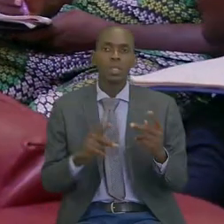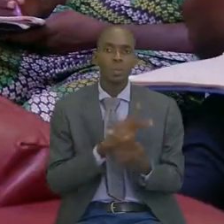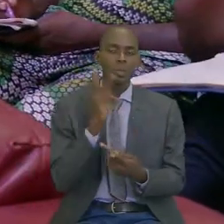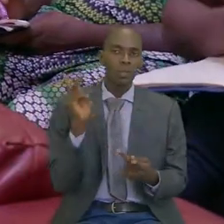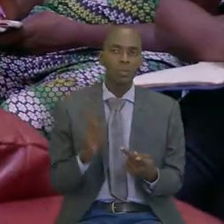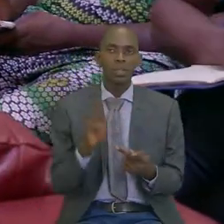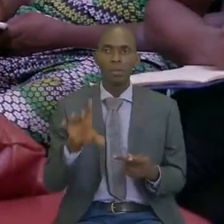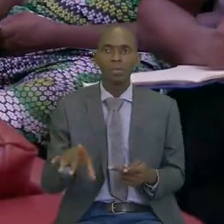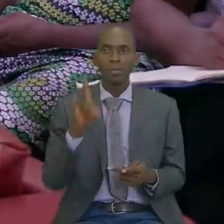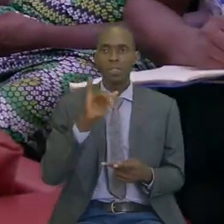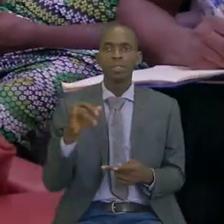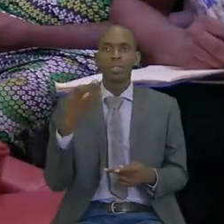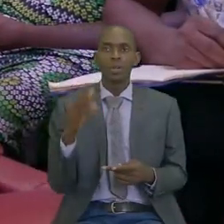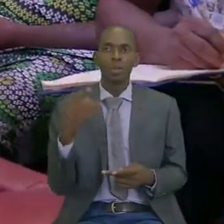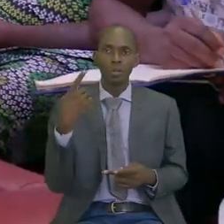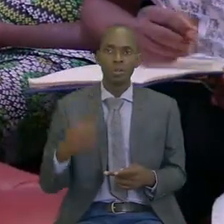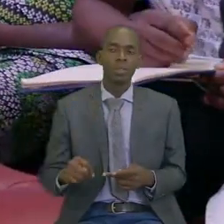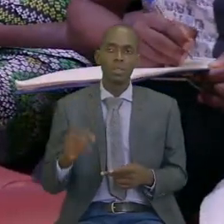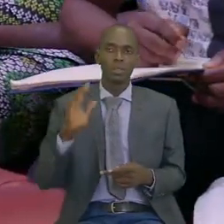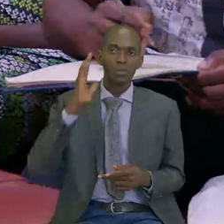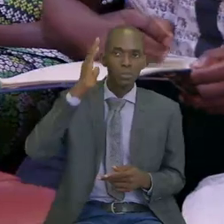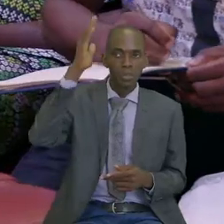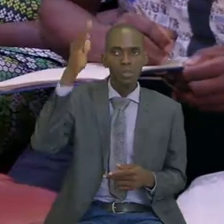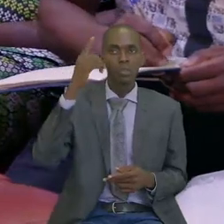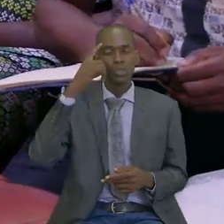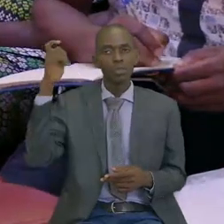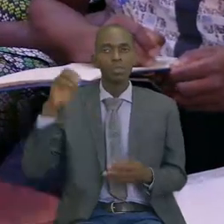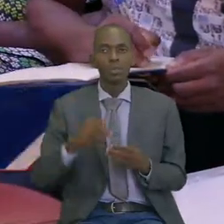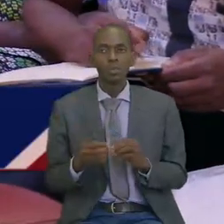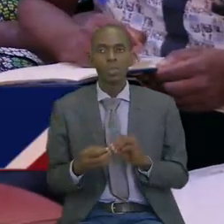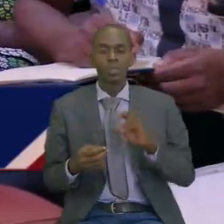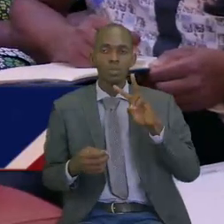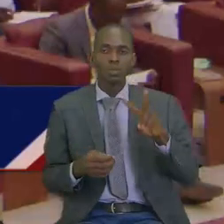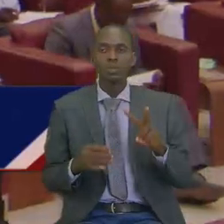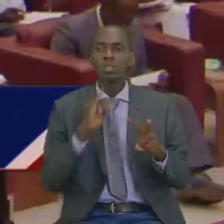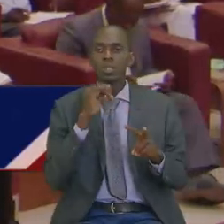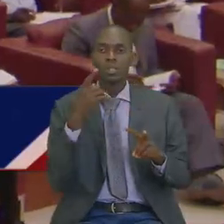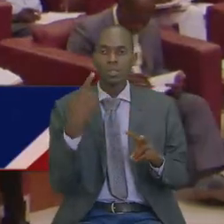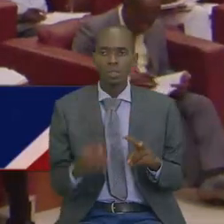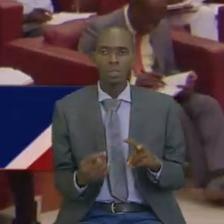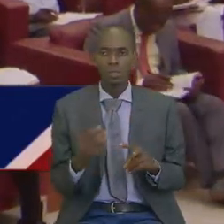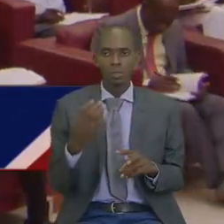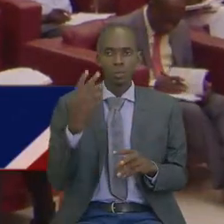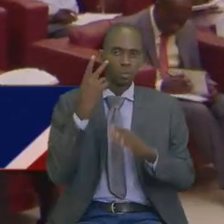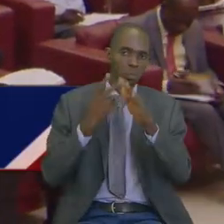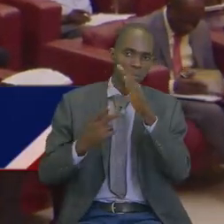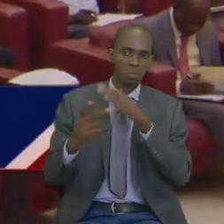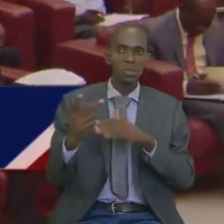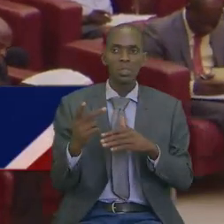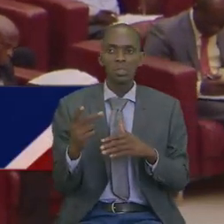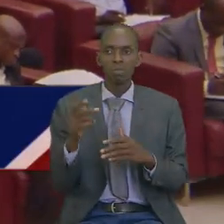the eschatological dream. Number two is the predicted deterioration of all